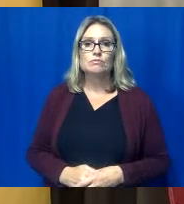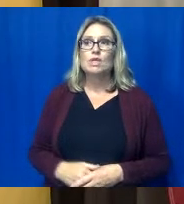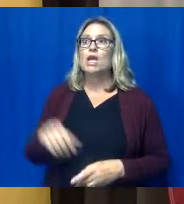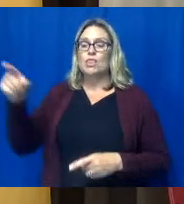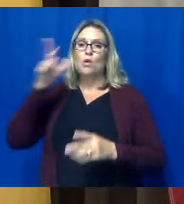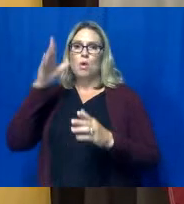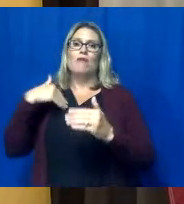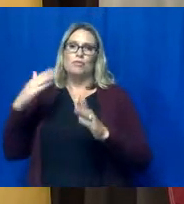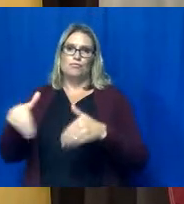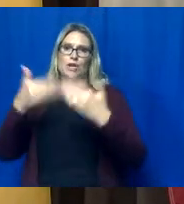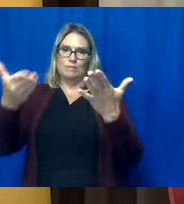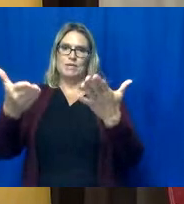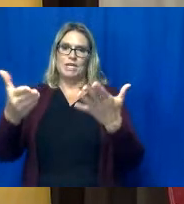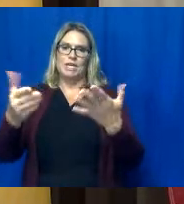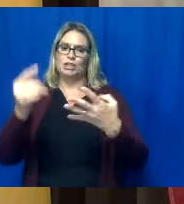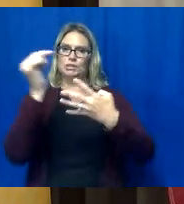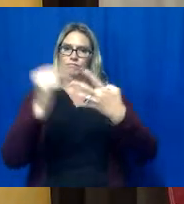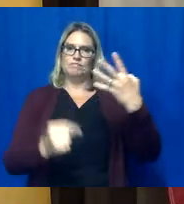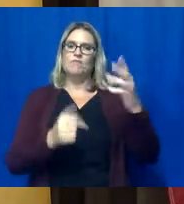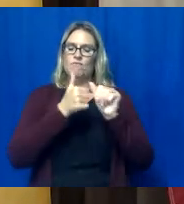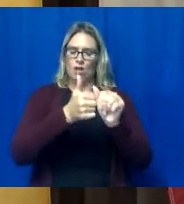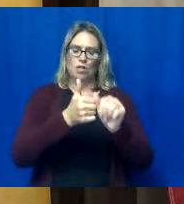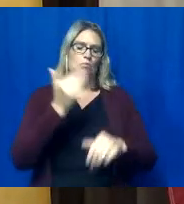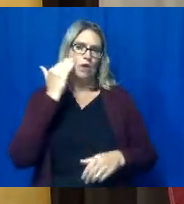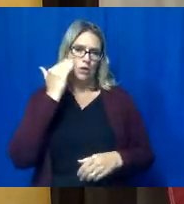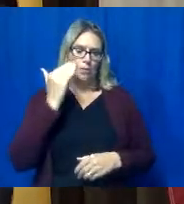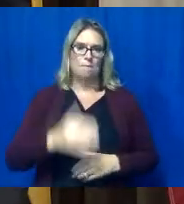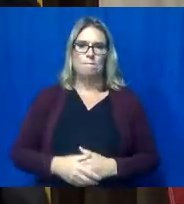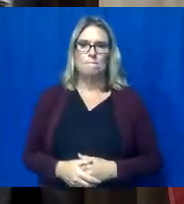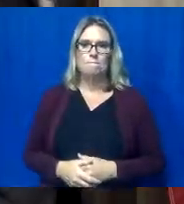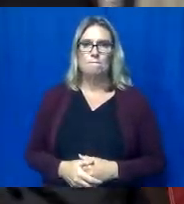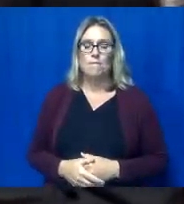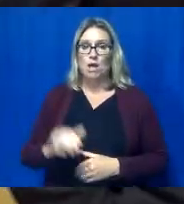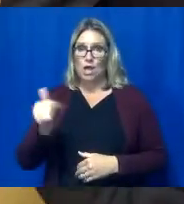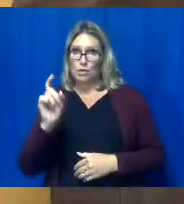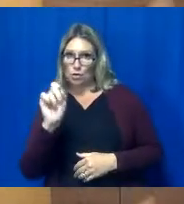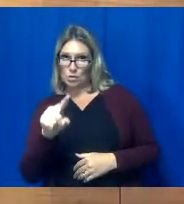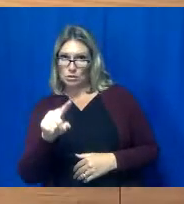coming. Follow up, Allison? Nope.